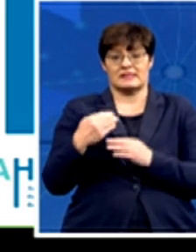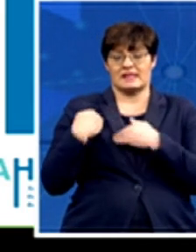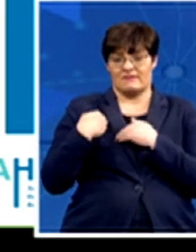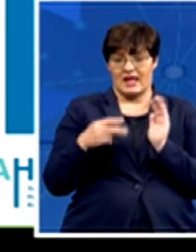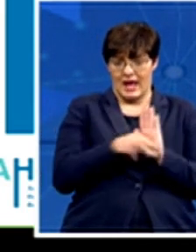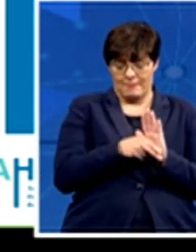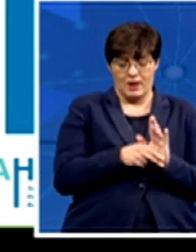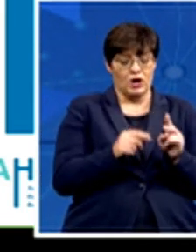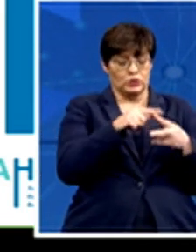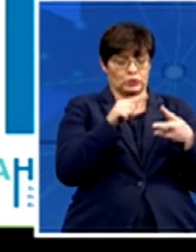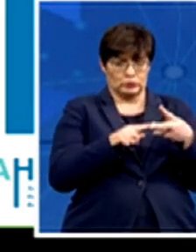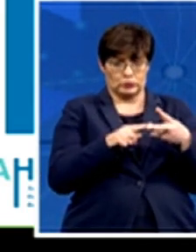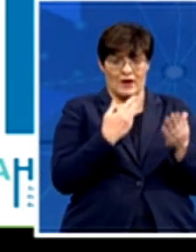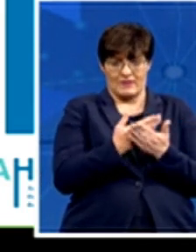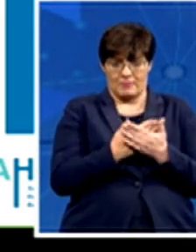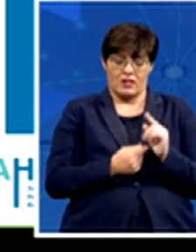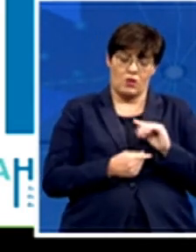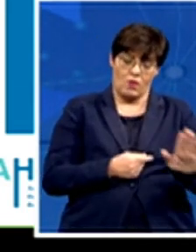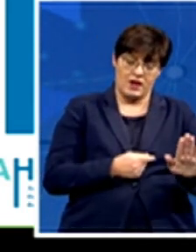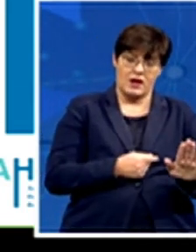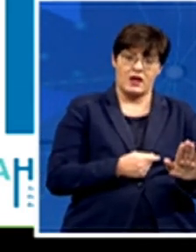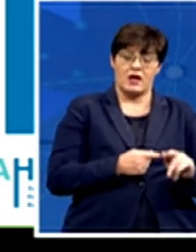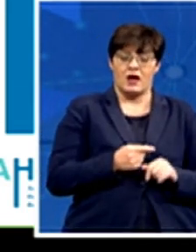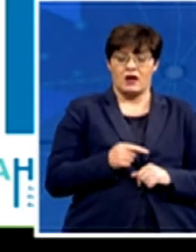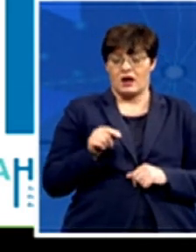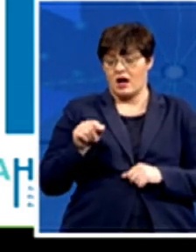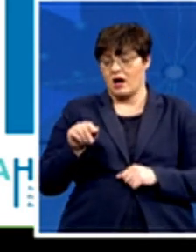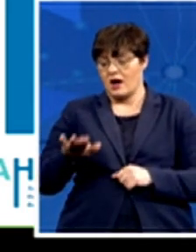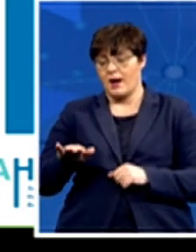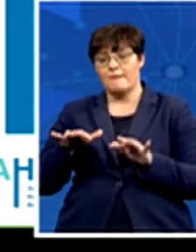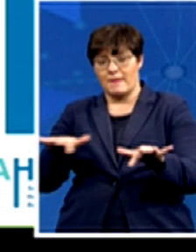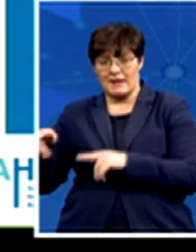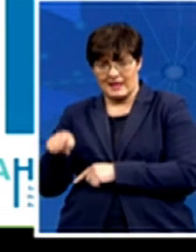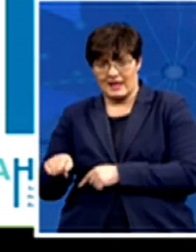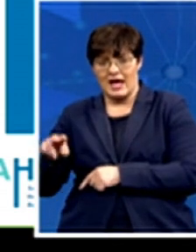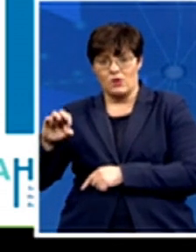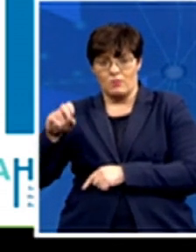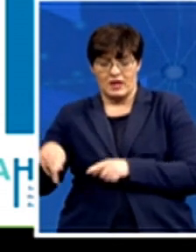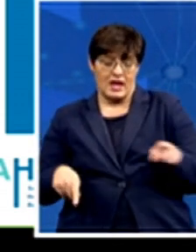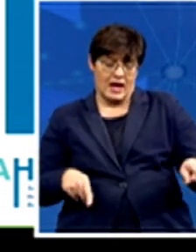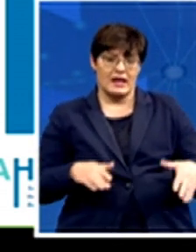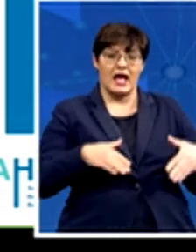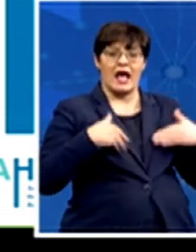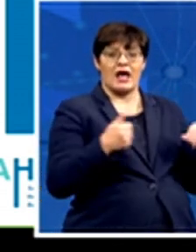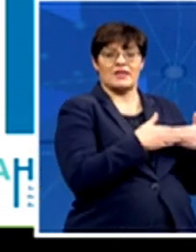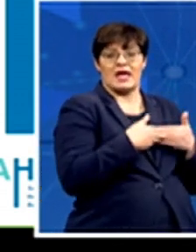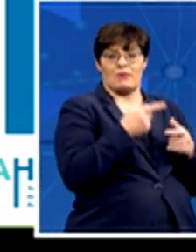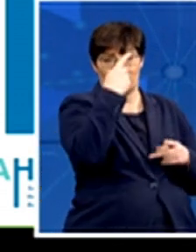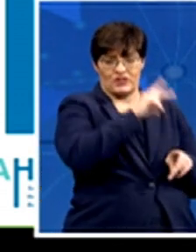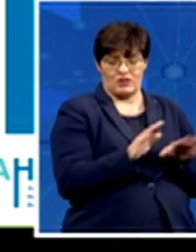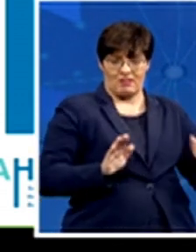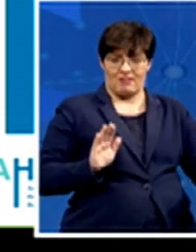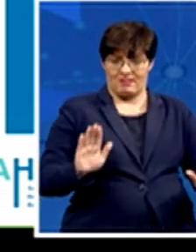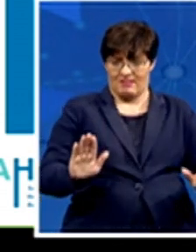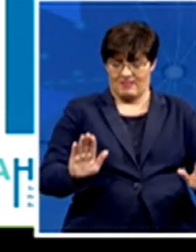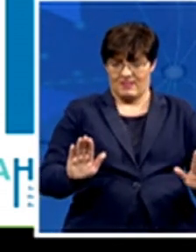the public, it will say MOP, and then there's one for healthcare professionals. It doesn't necessarily, it's not specified. Then you